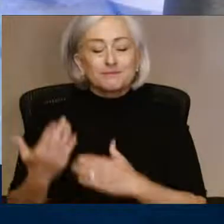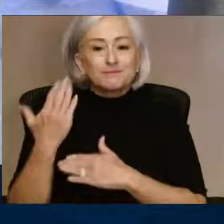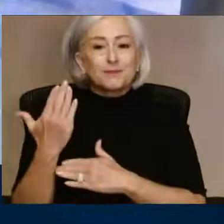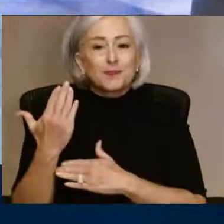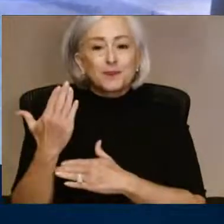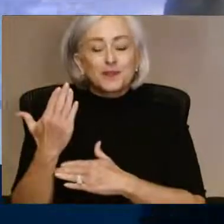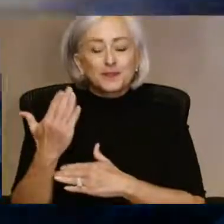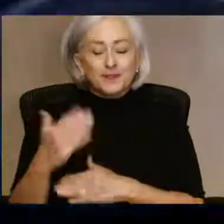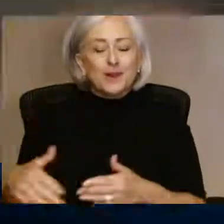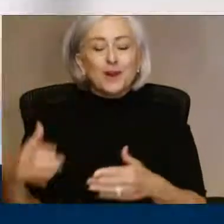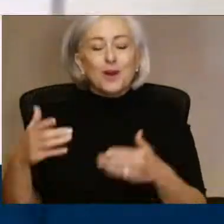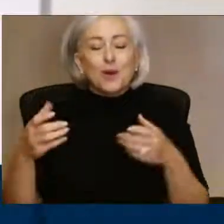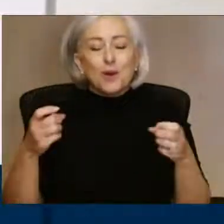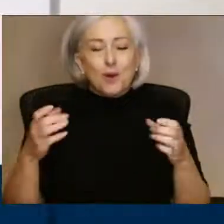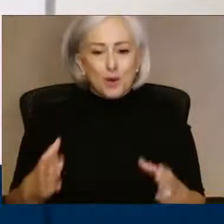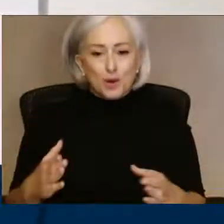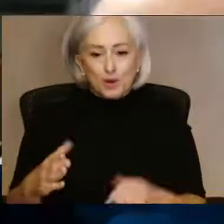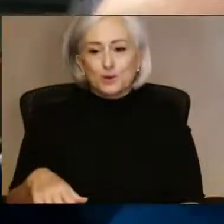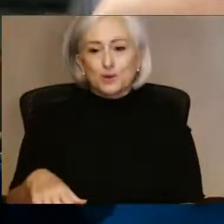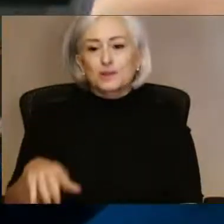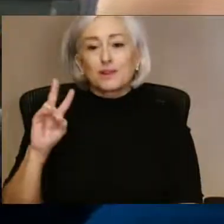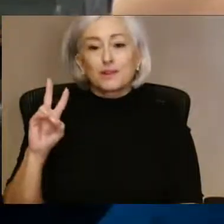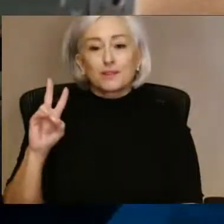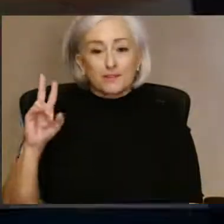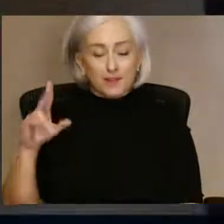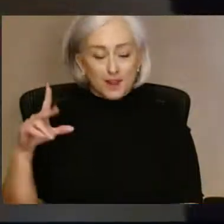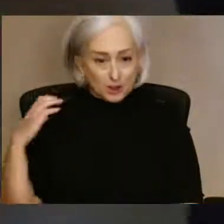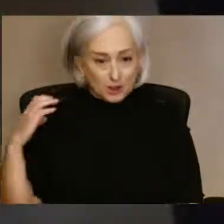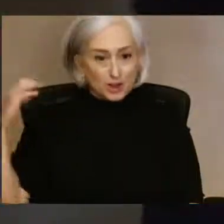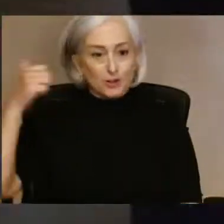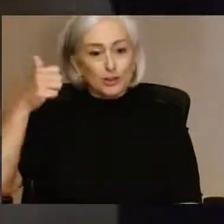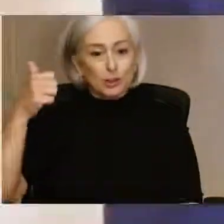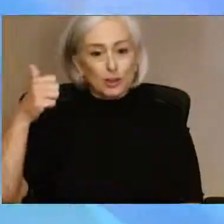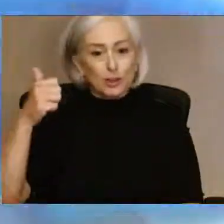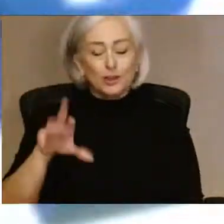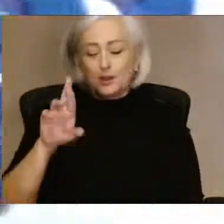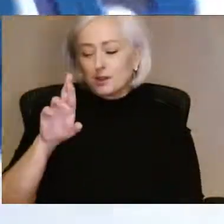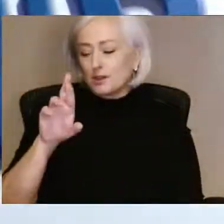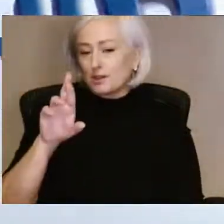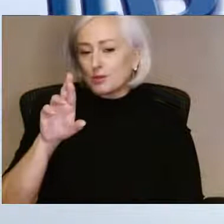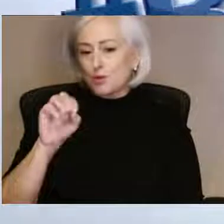Director of the University of Kansas Cancer Center, Dr. Roy Jensen.